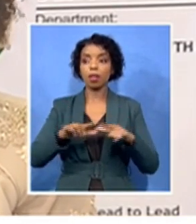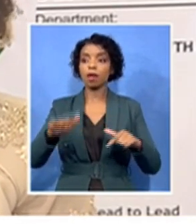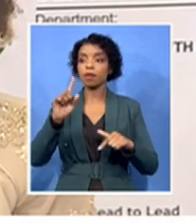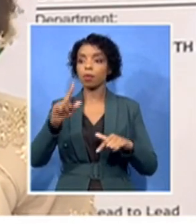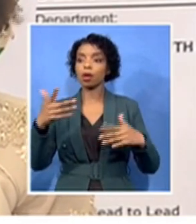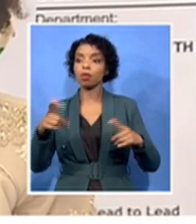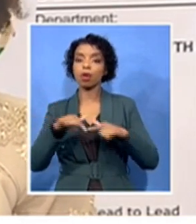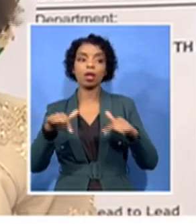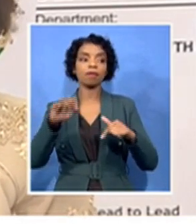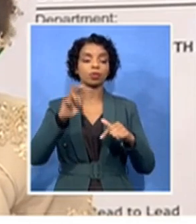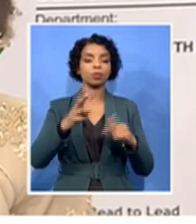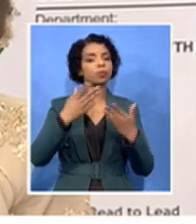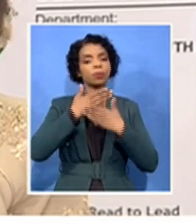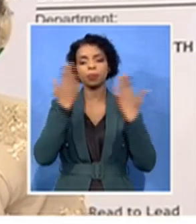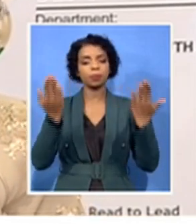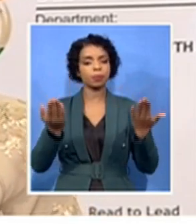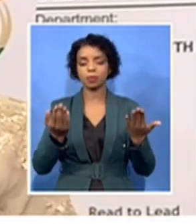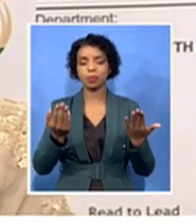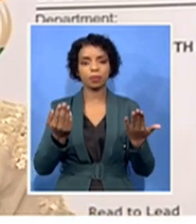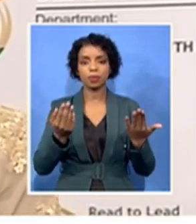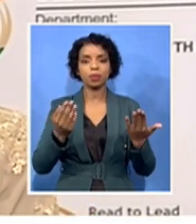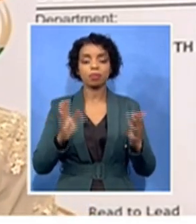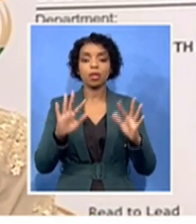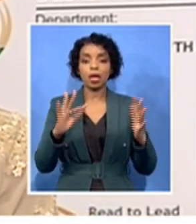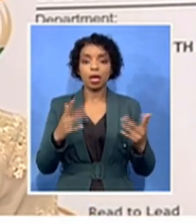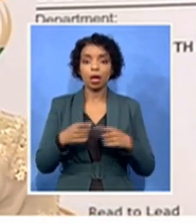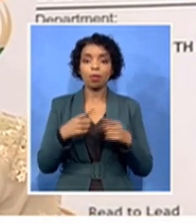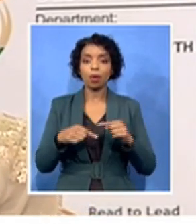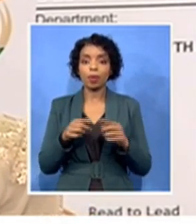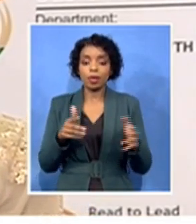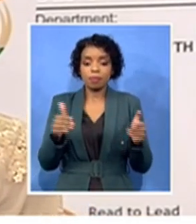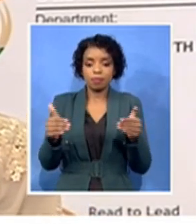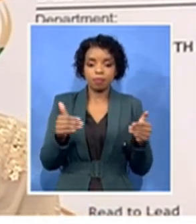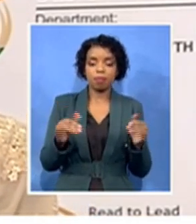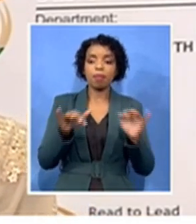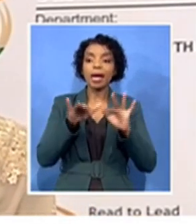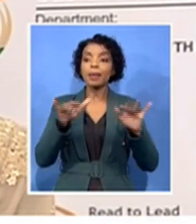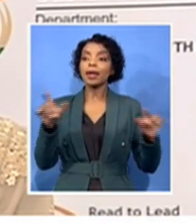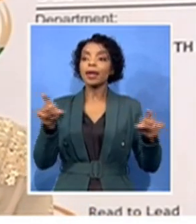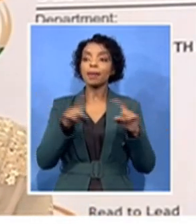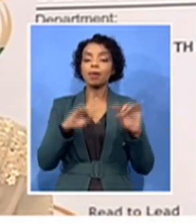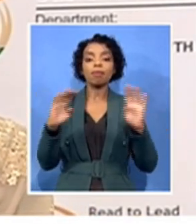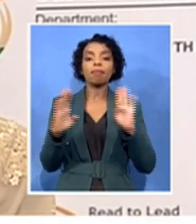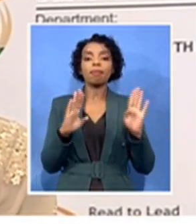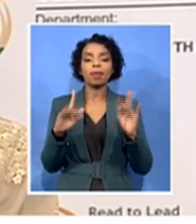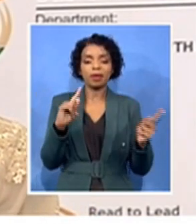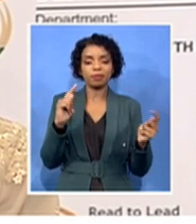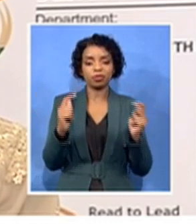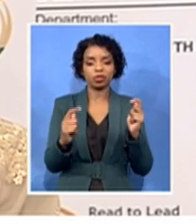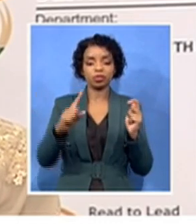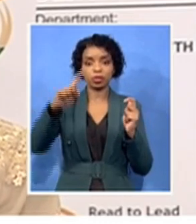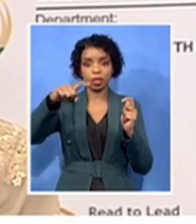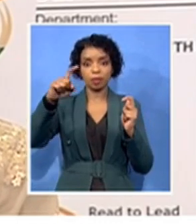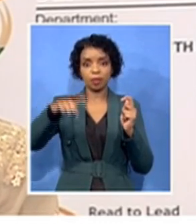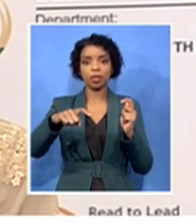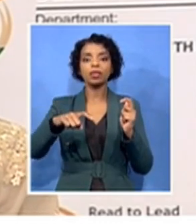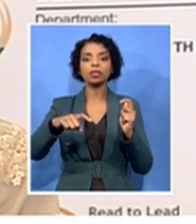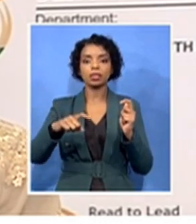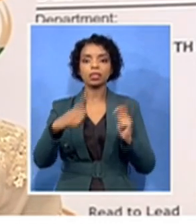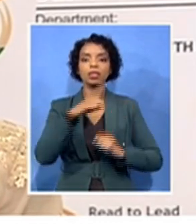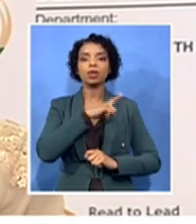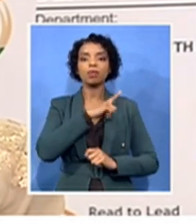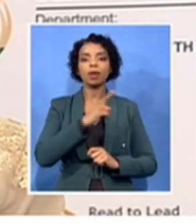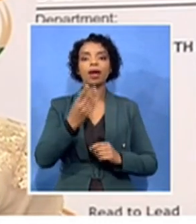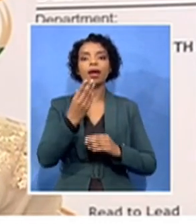our society for the behavioral change needed as we ramp up these non-pharmaceutical interventions as a way to coexist